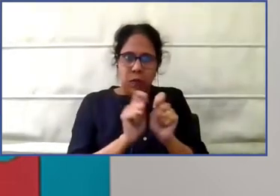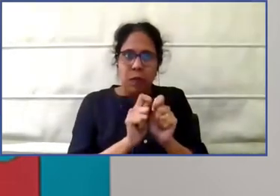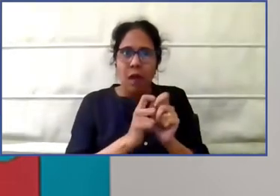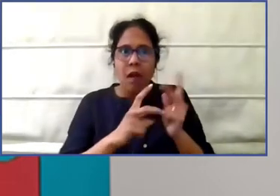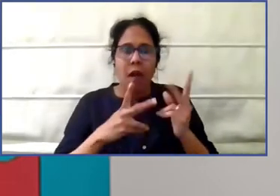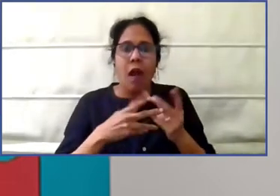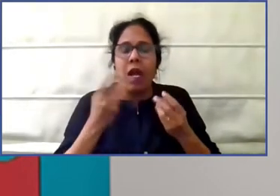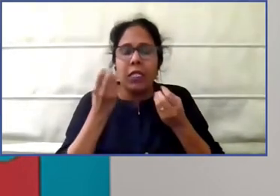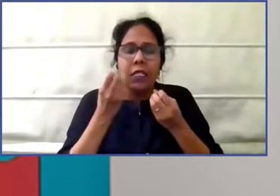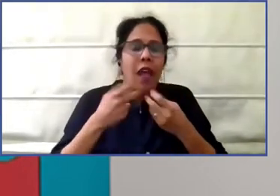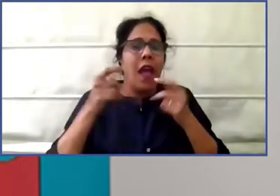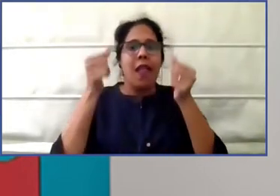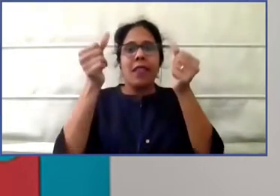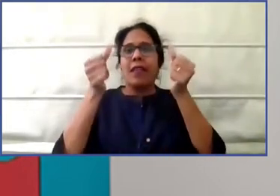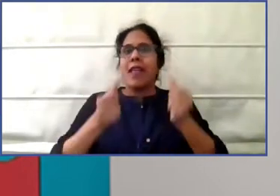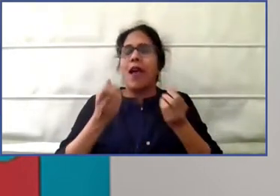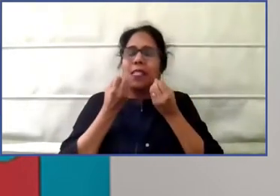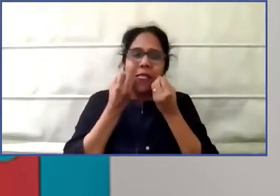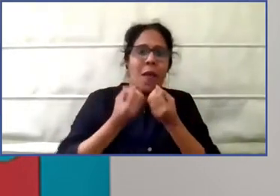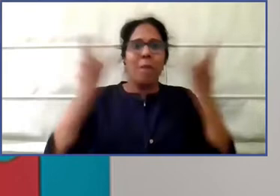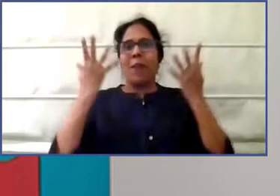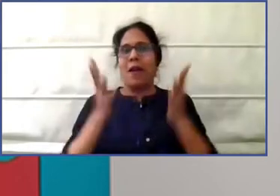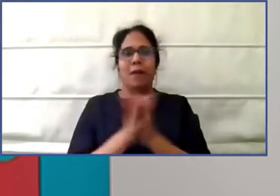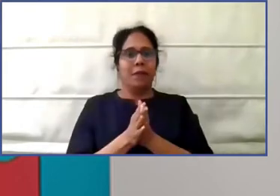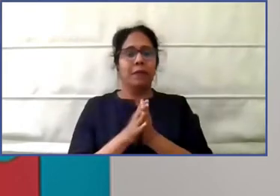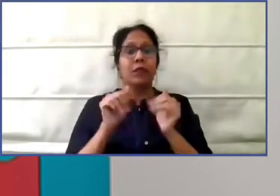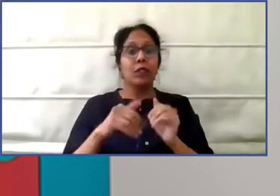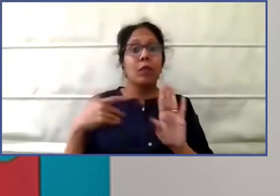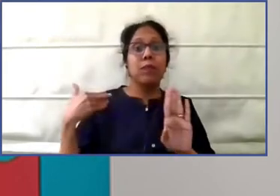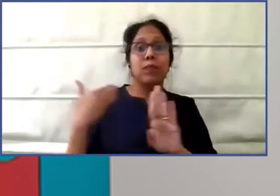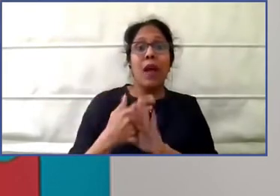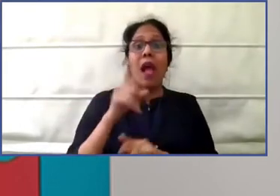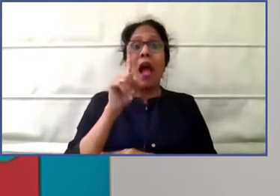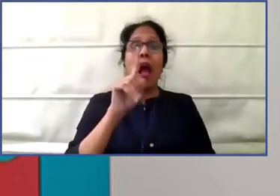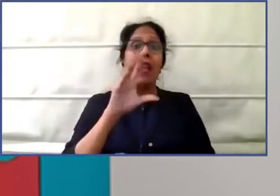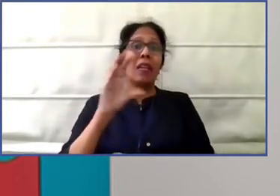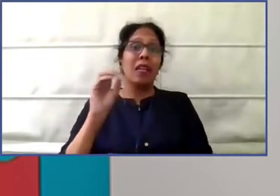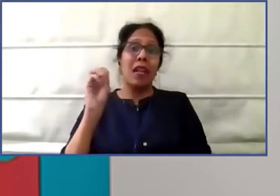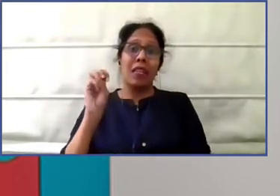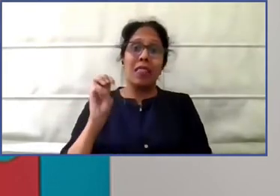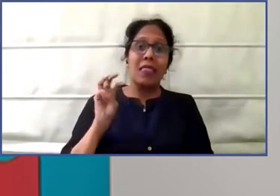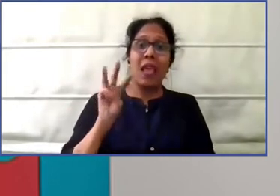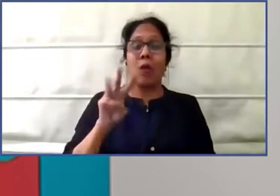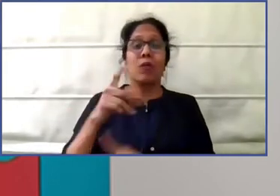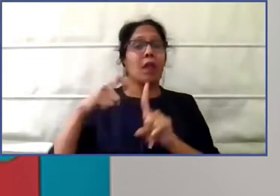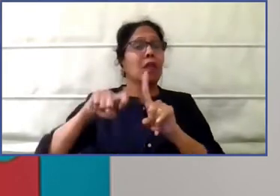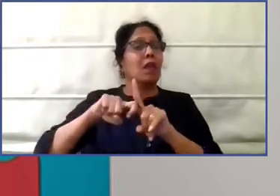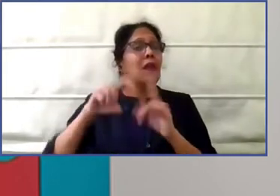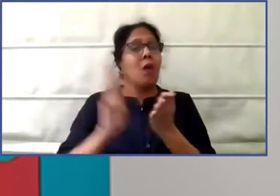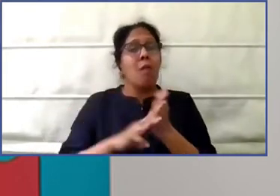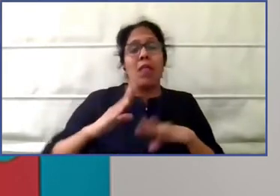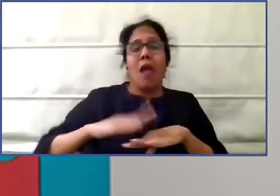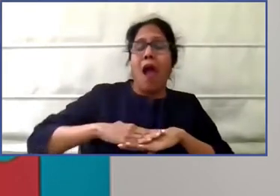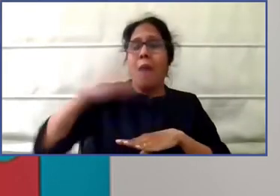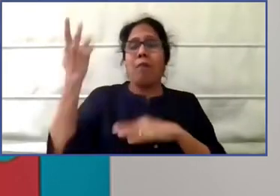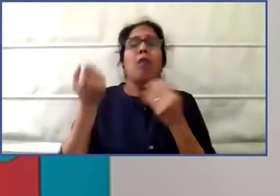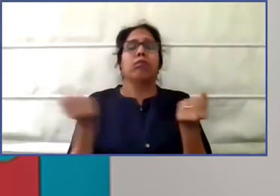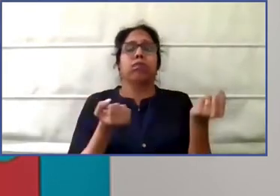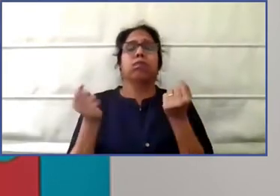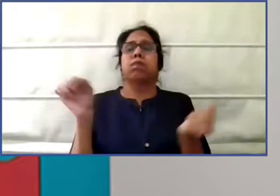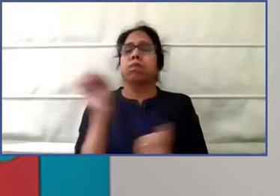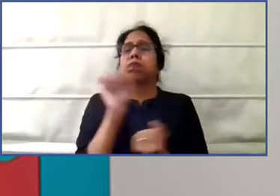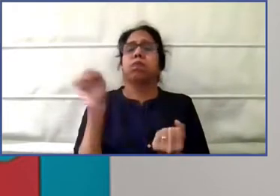with the results. I have now driven close to 100,000 kilometers, including long drives over 700 kilometers at a